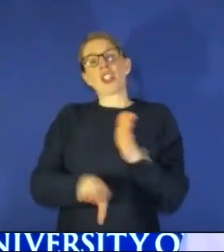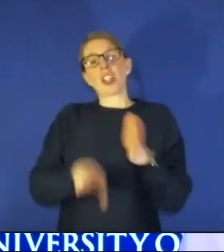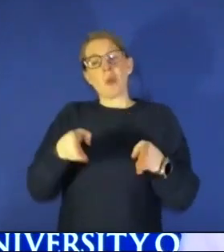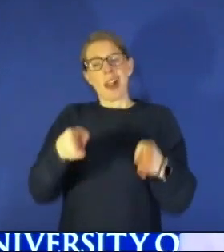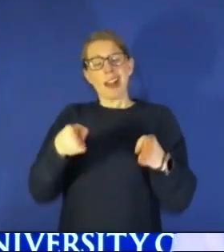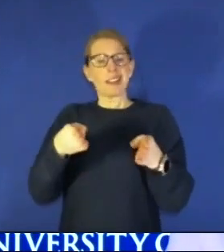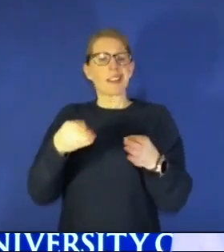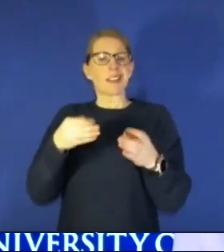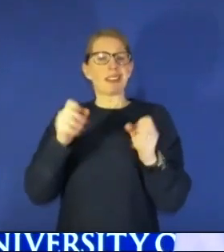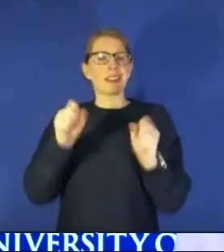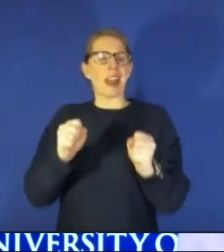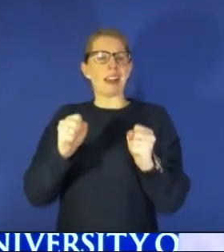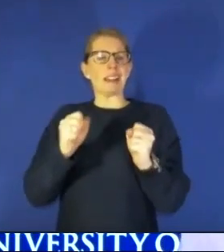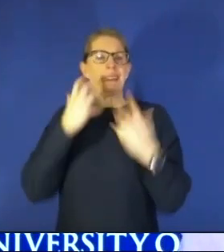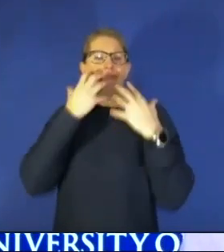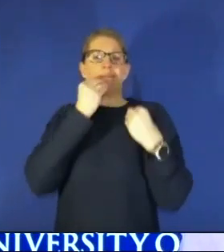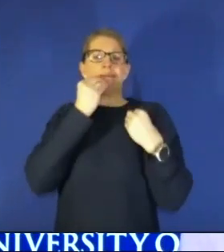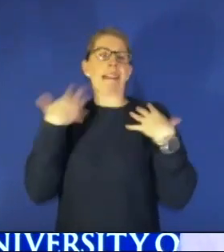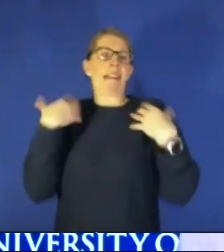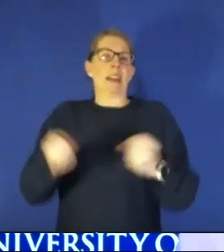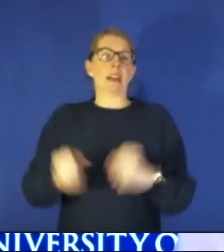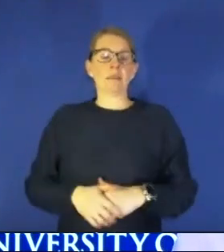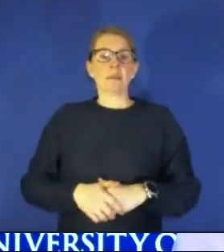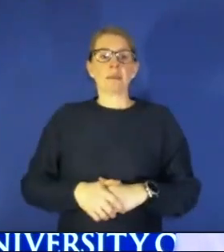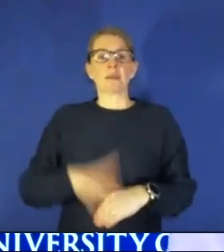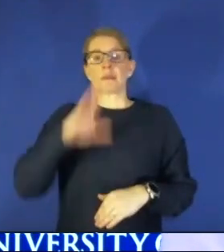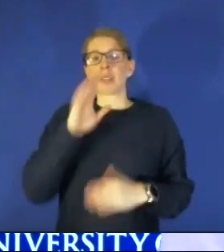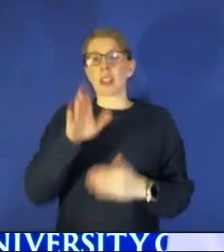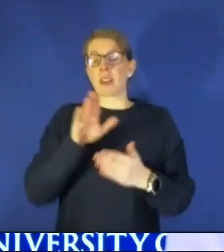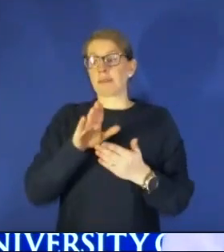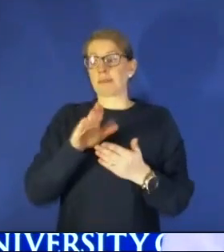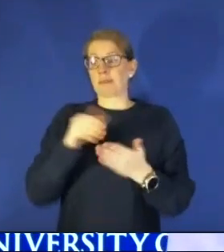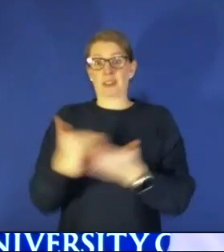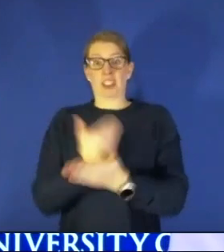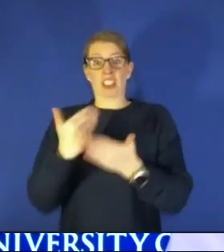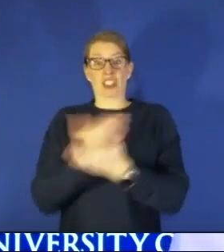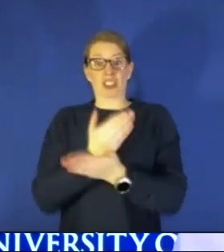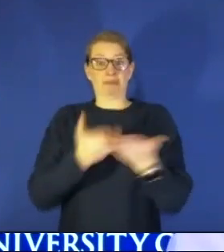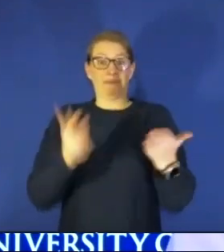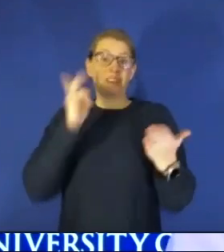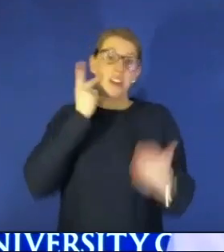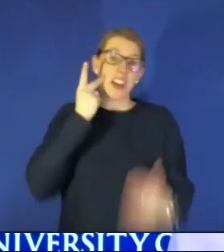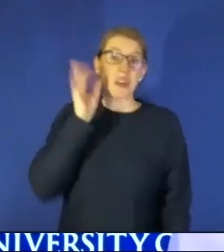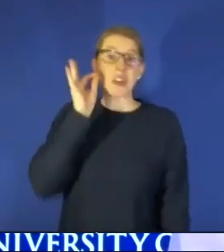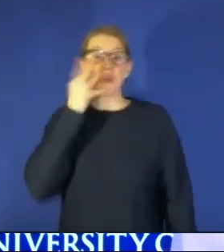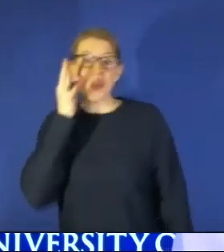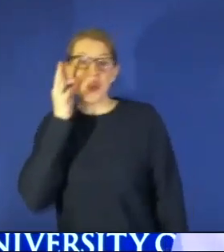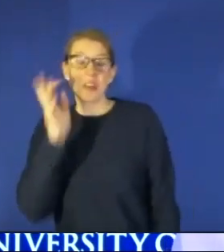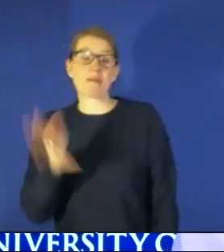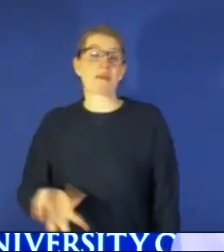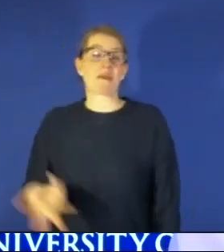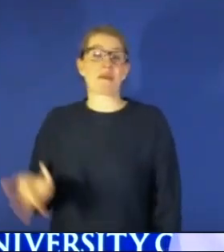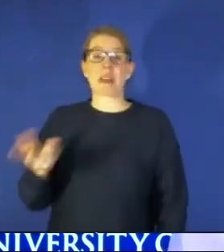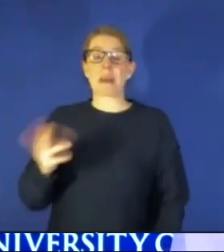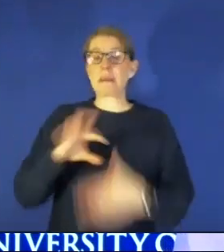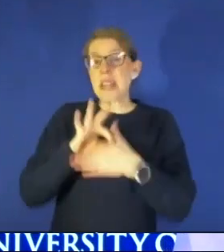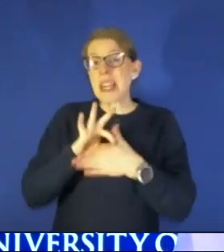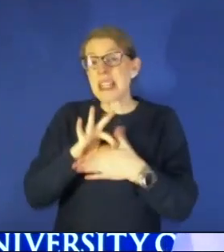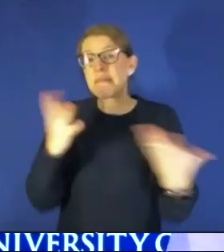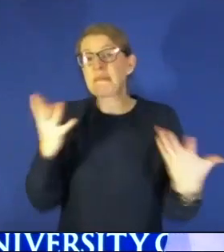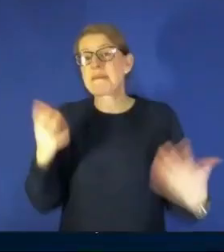that and eat healthy, those fresh products, the vegetables, the fruits, meats, all those things.